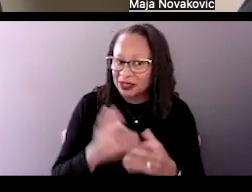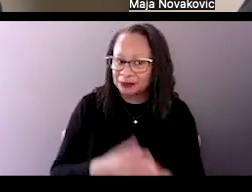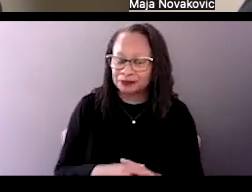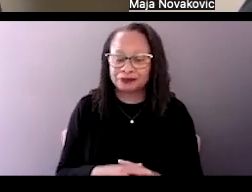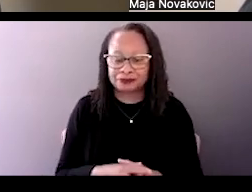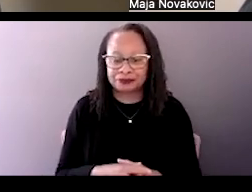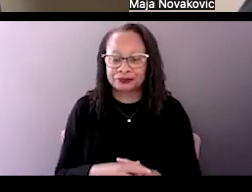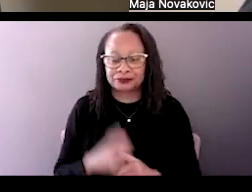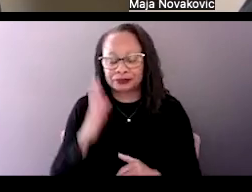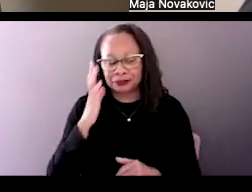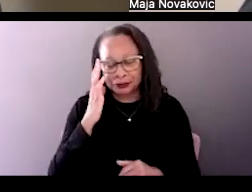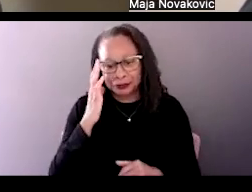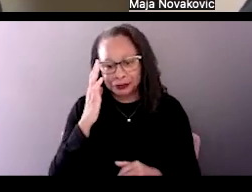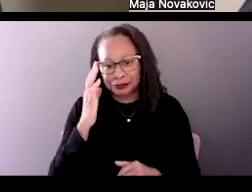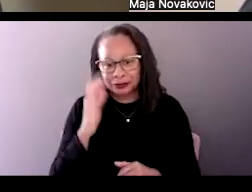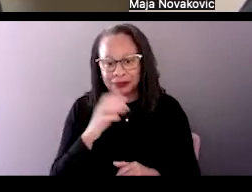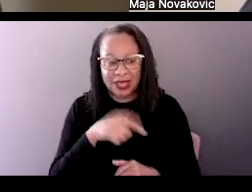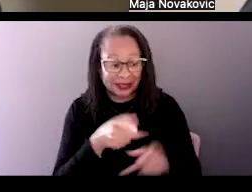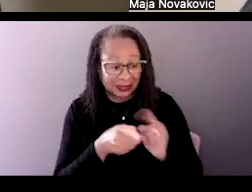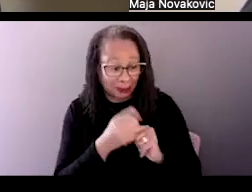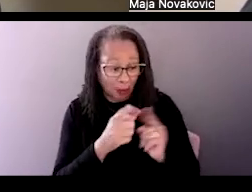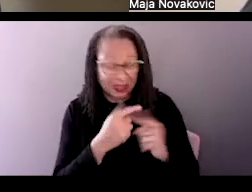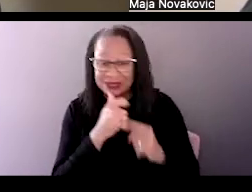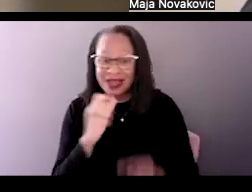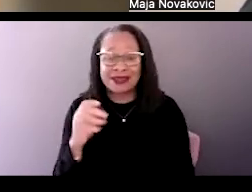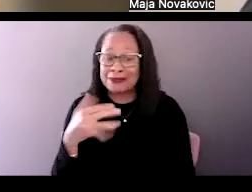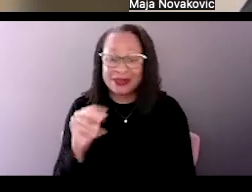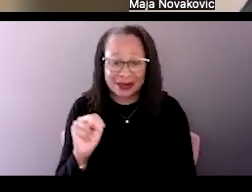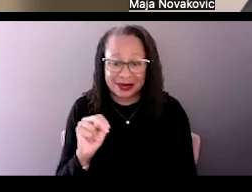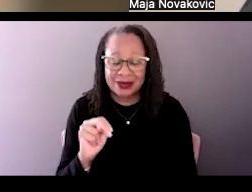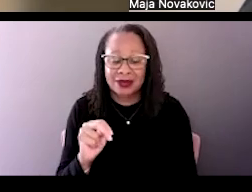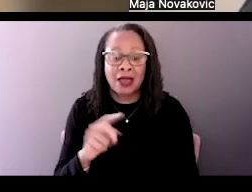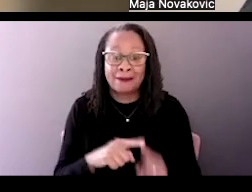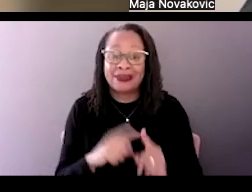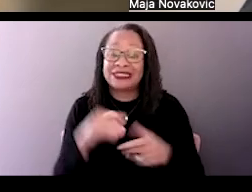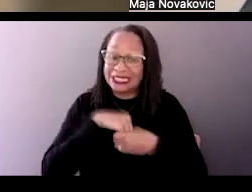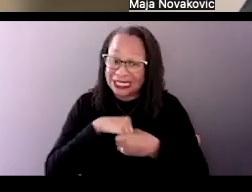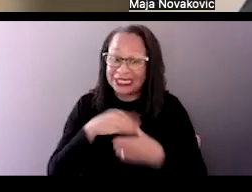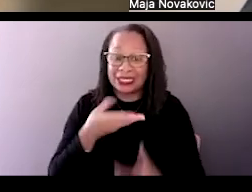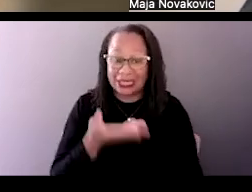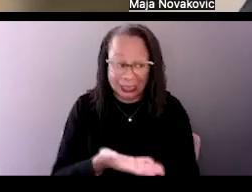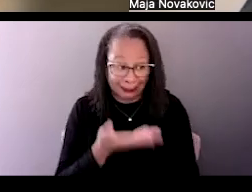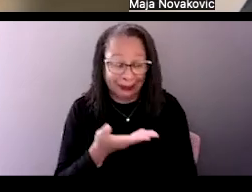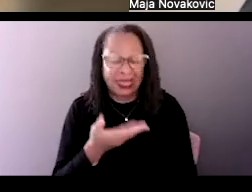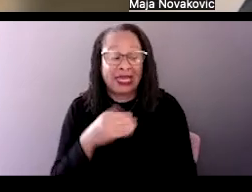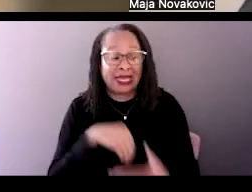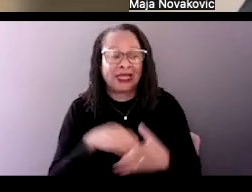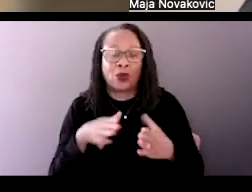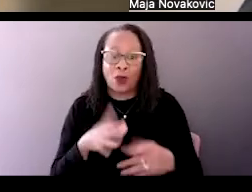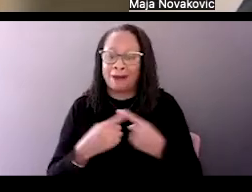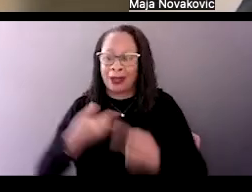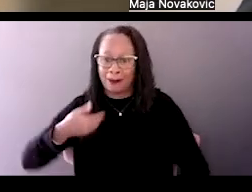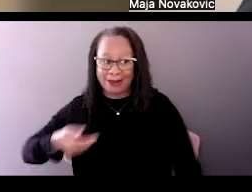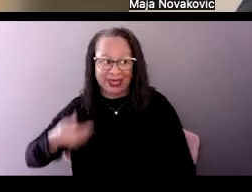that this film is not about Emin, but in him, in a way about me,